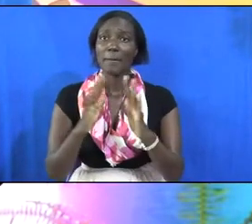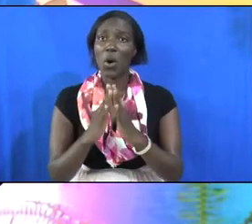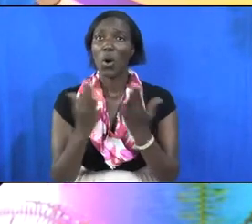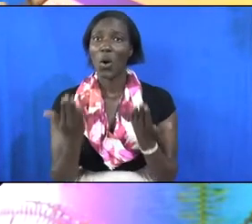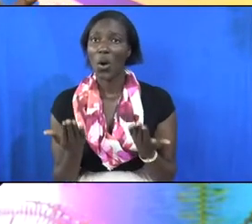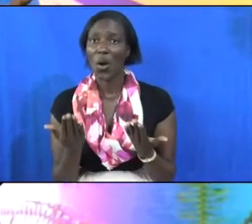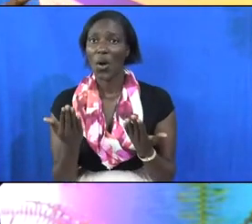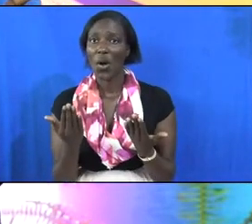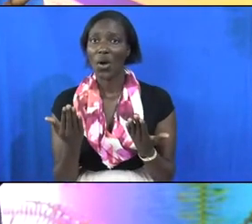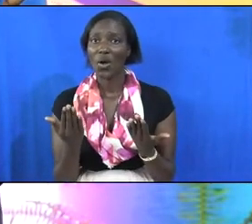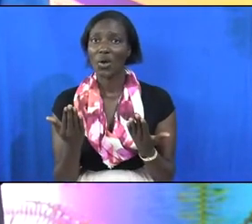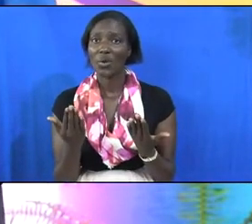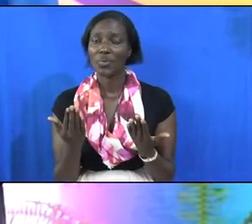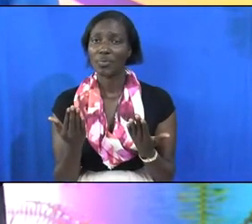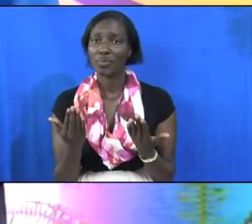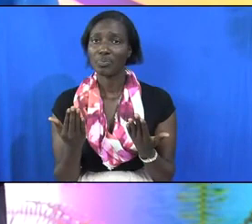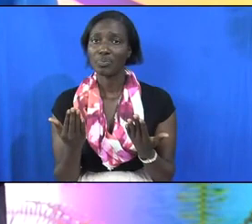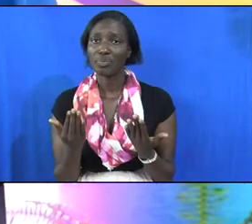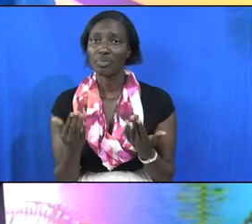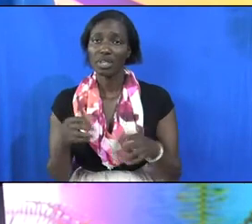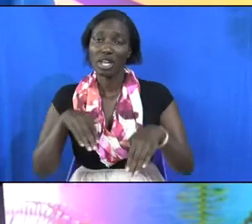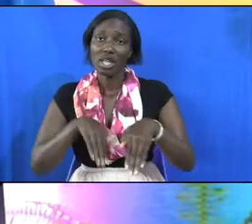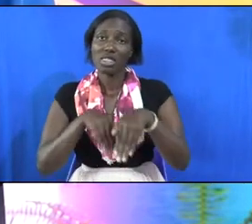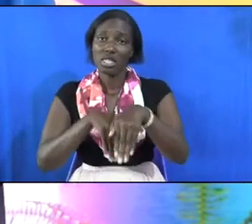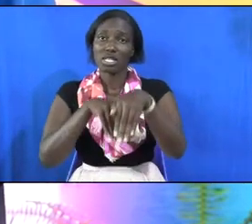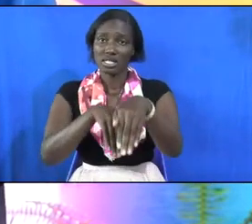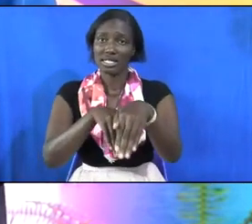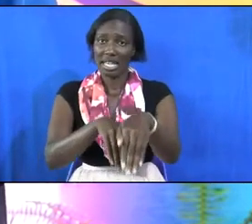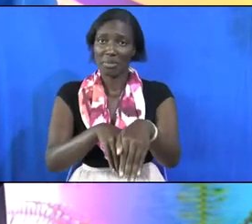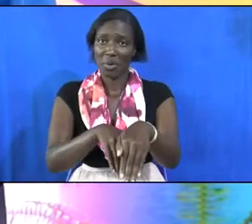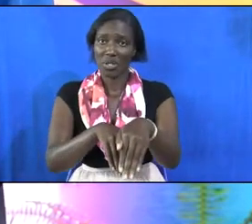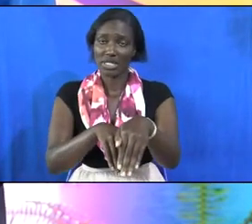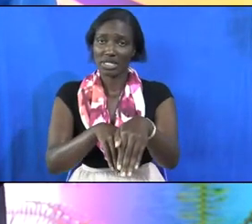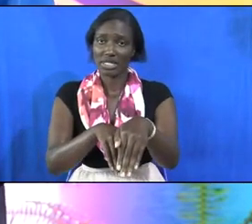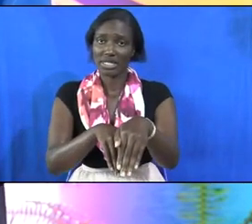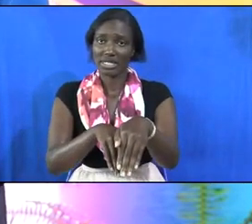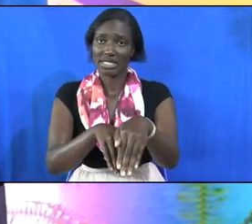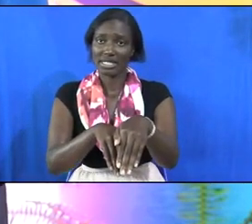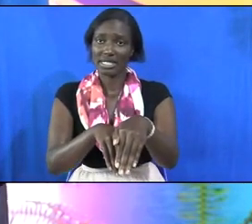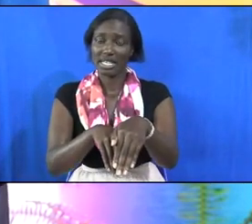telling the disciples